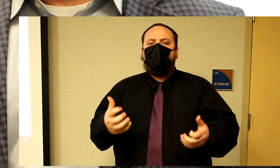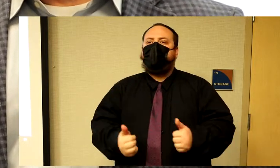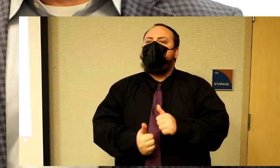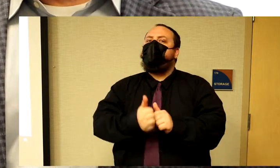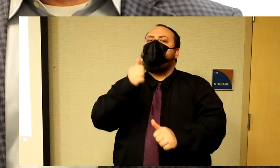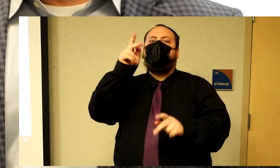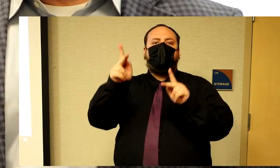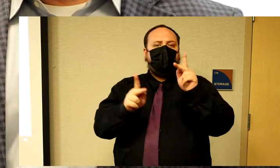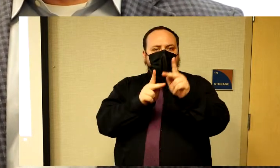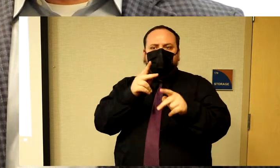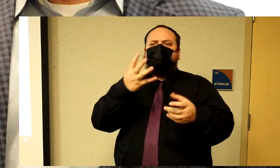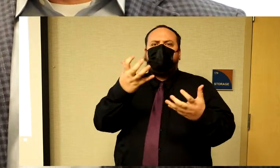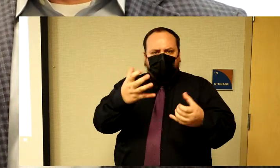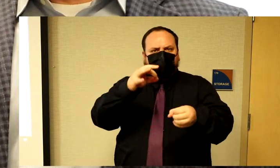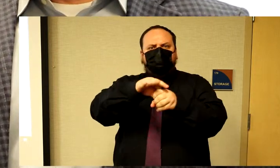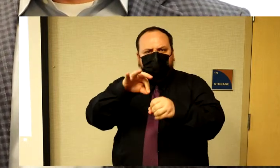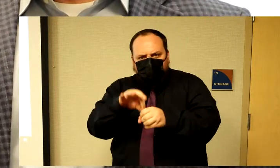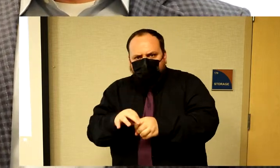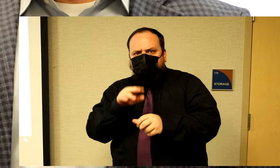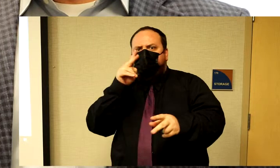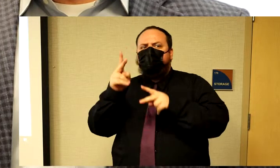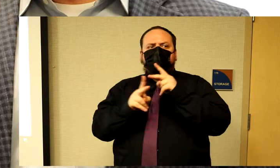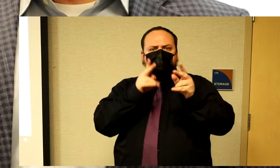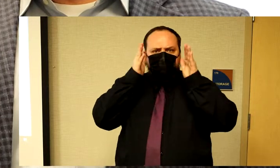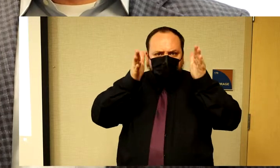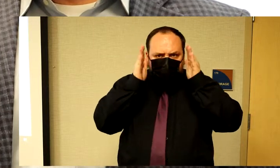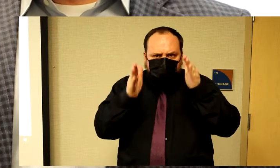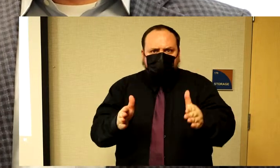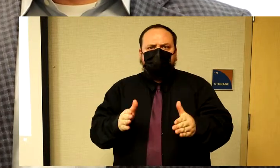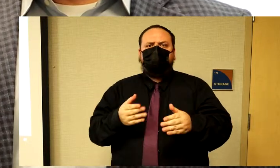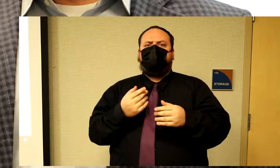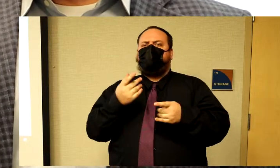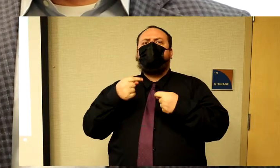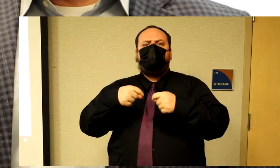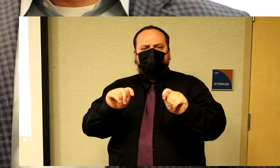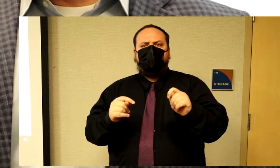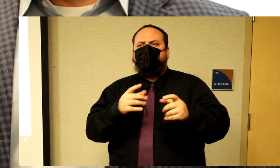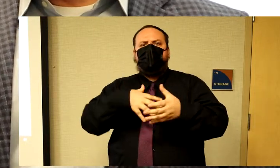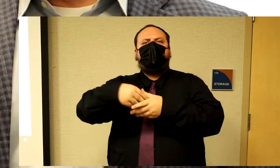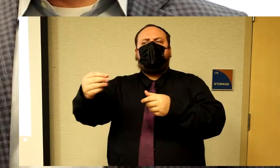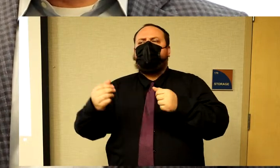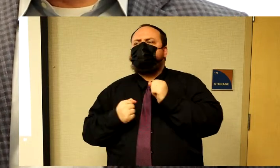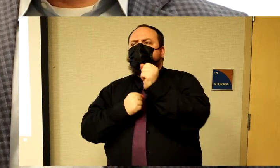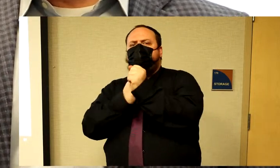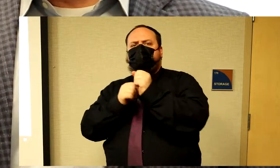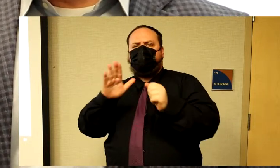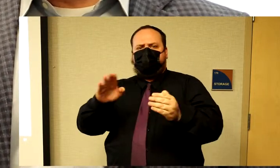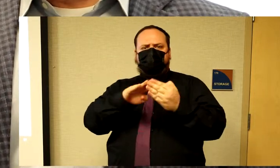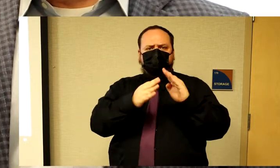possible. And that's why we've paid attention to redistricting. Okay.